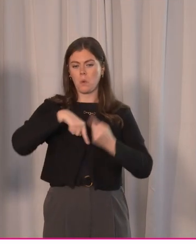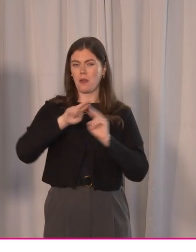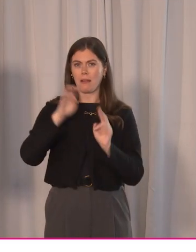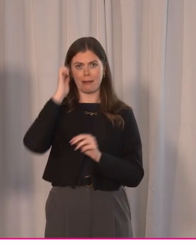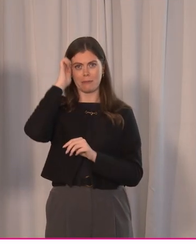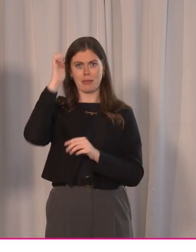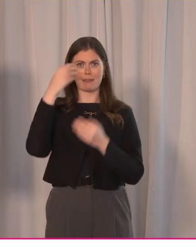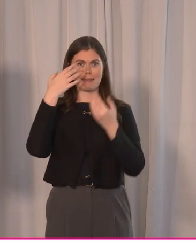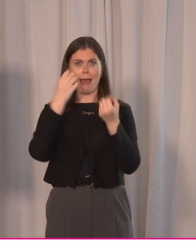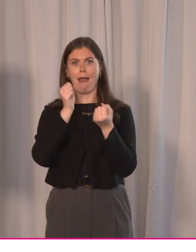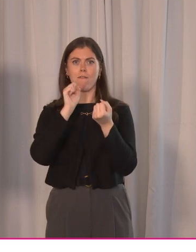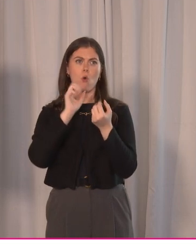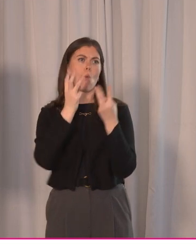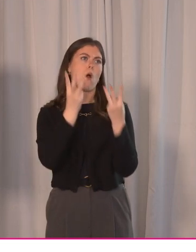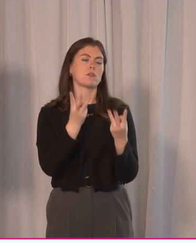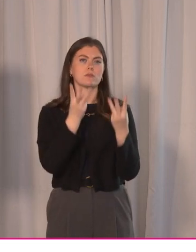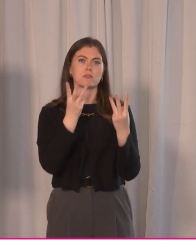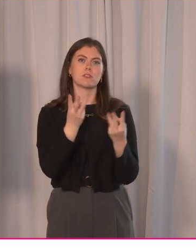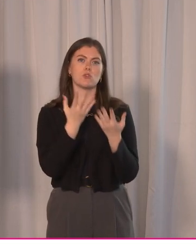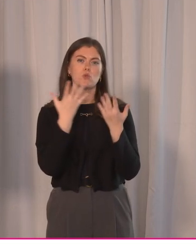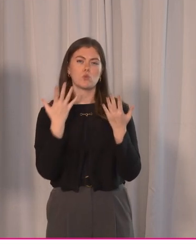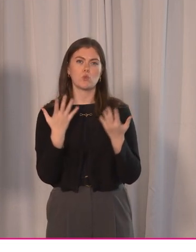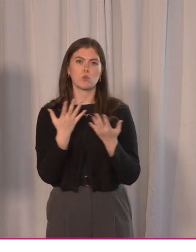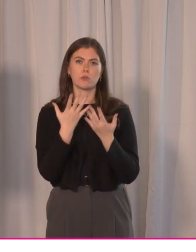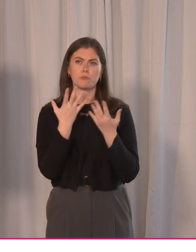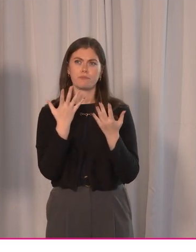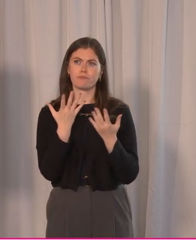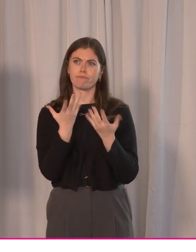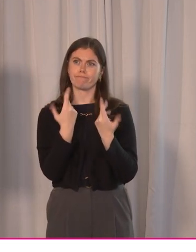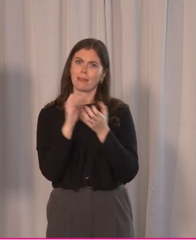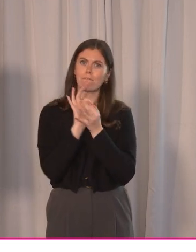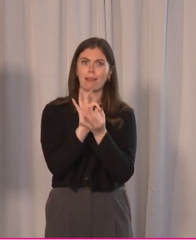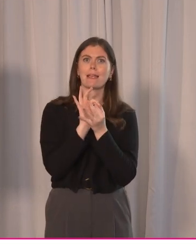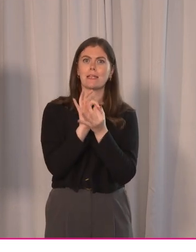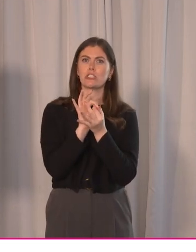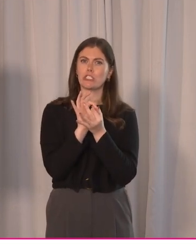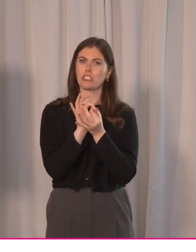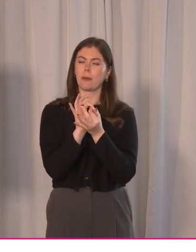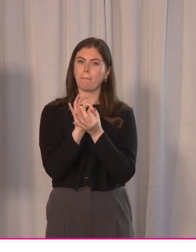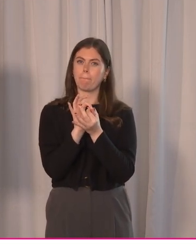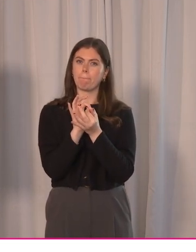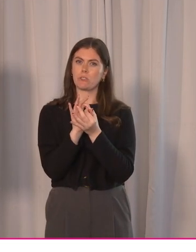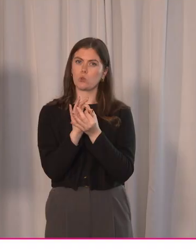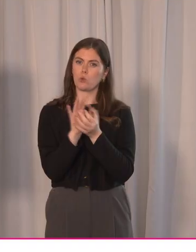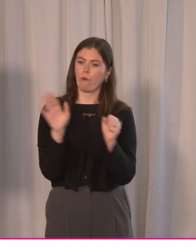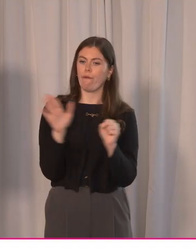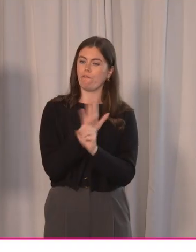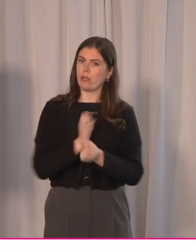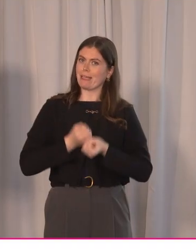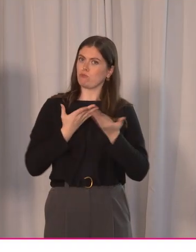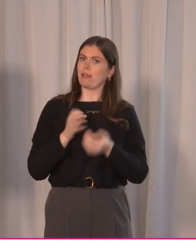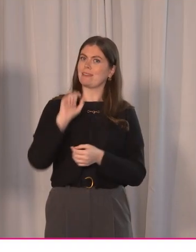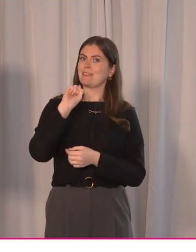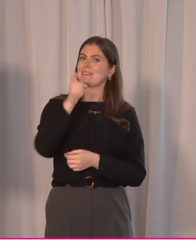a desire to be in relationships, to express our